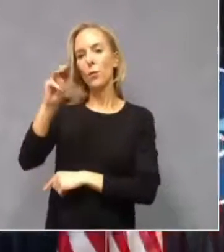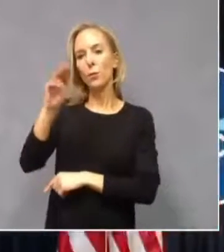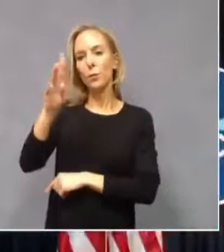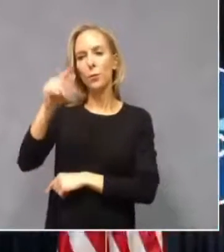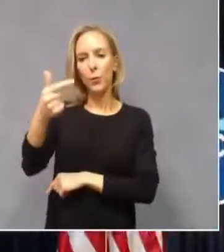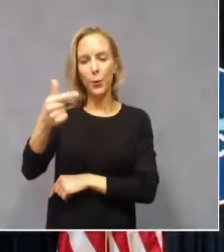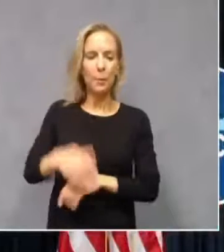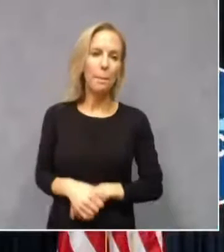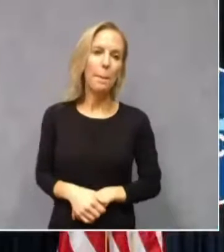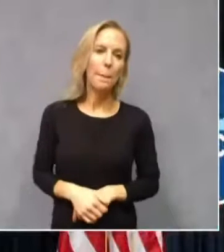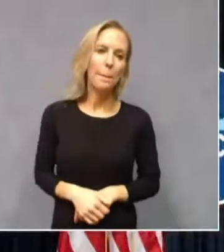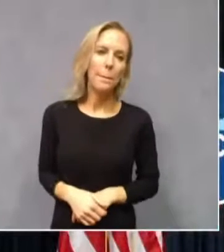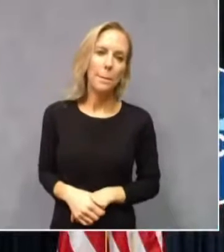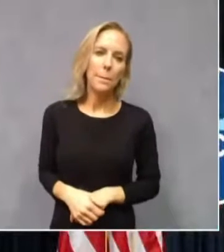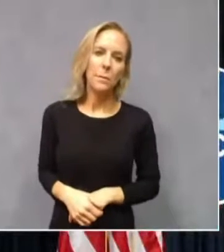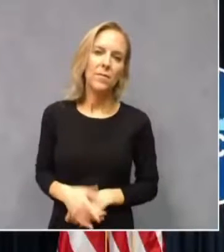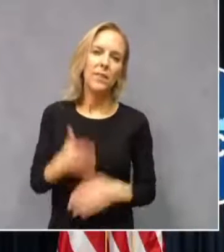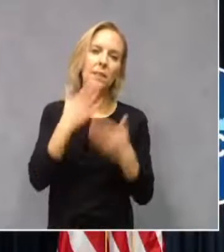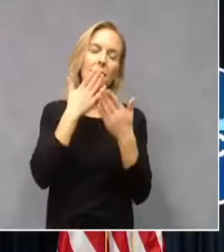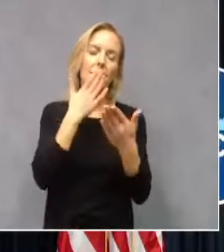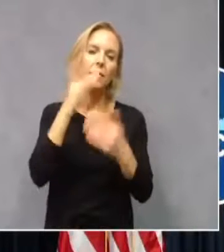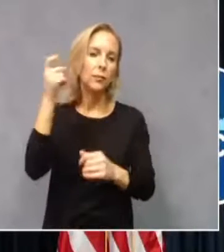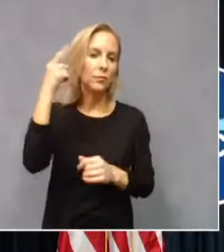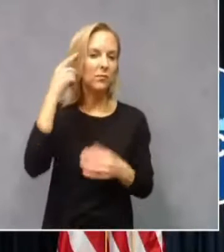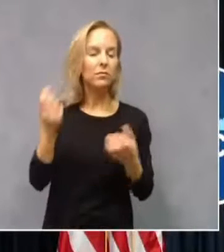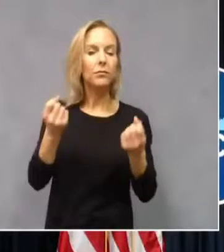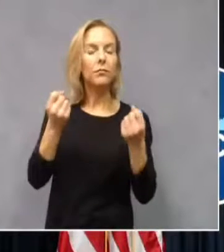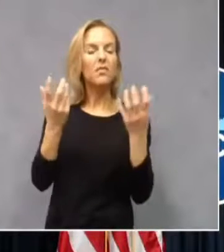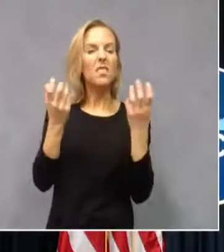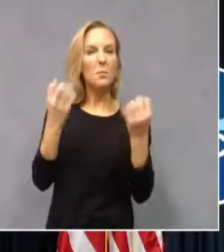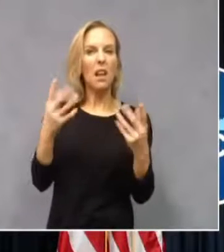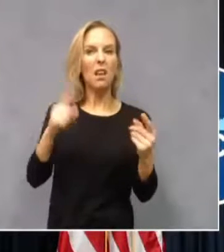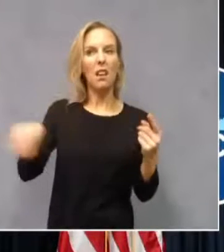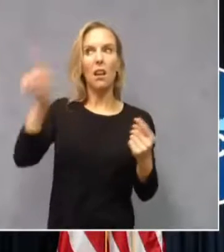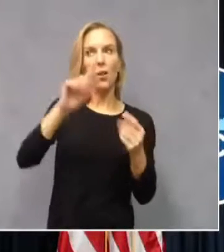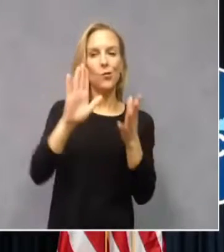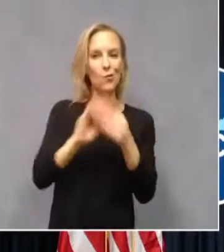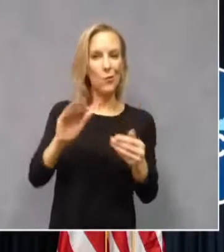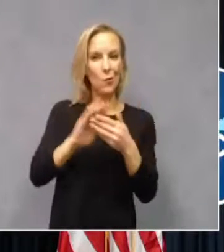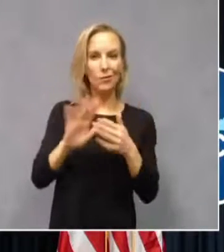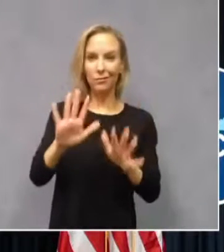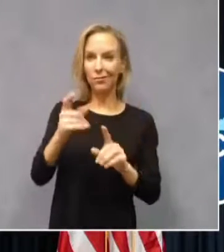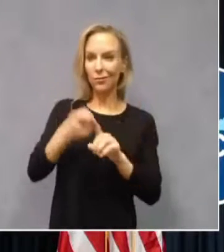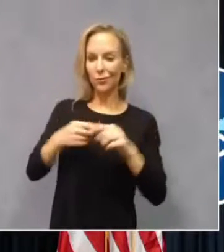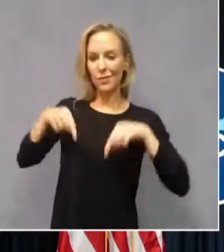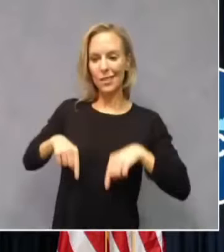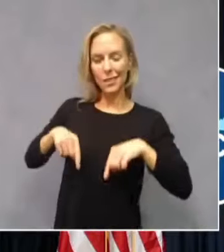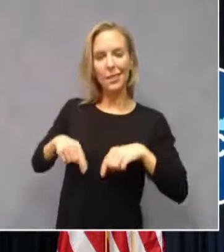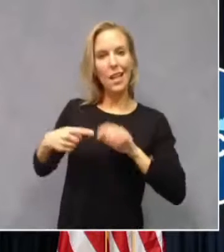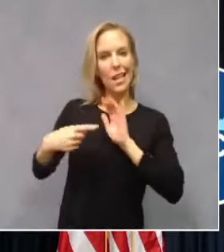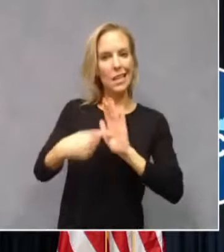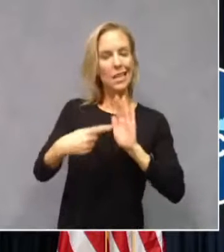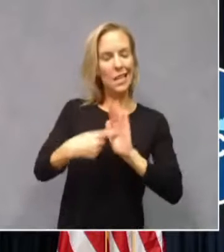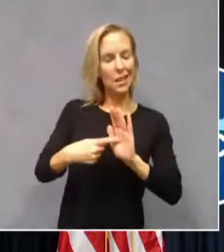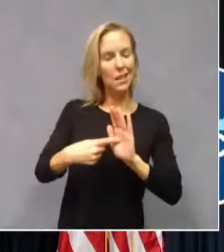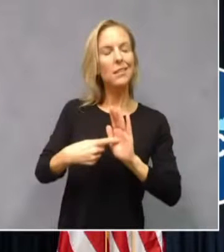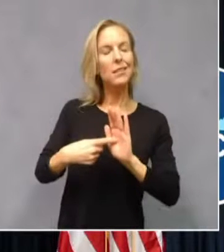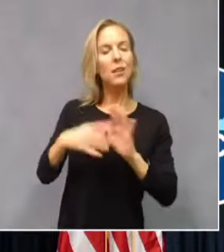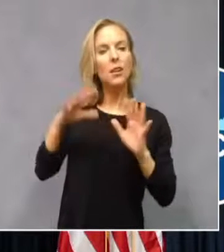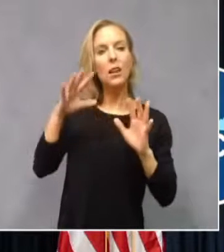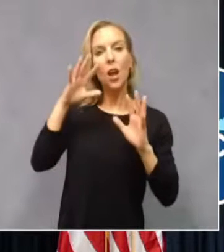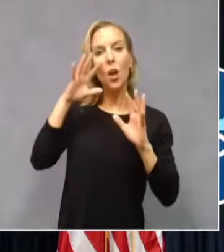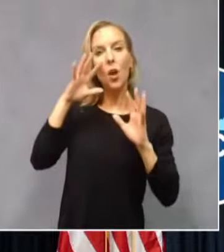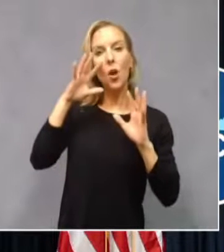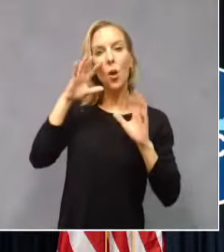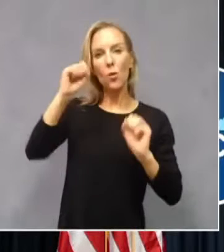Good afternoon, Governor. There are many stories, including out of our publication, indicating that President-elect Joe Biden